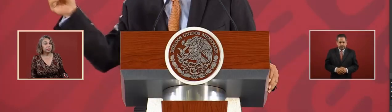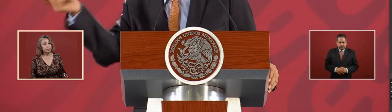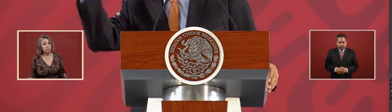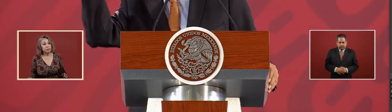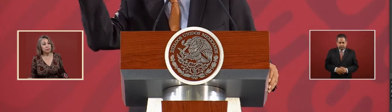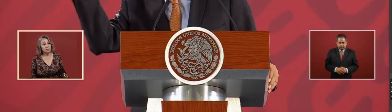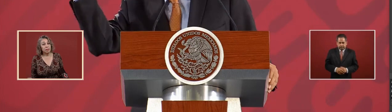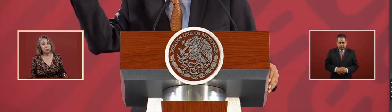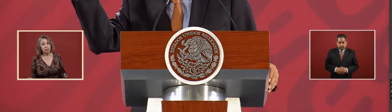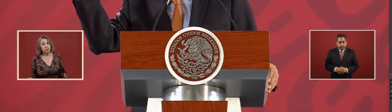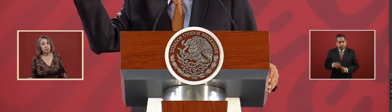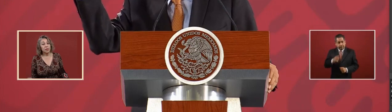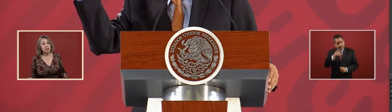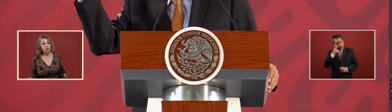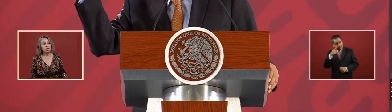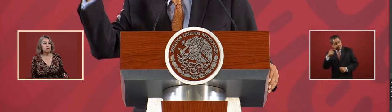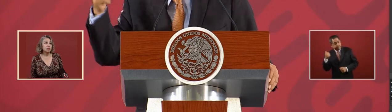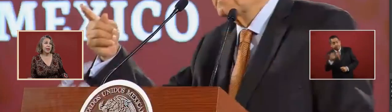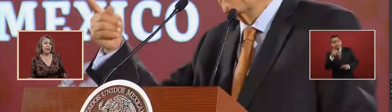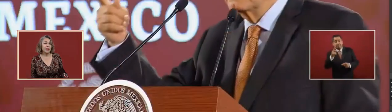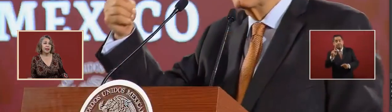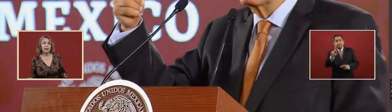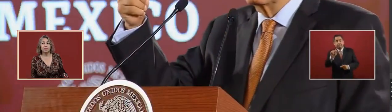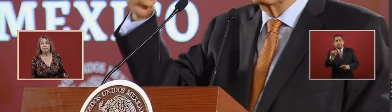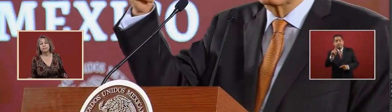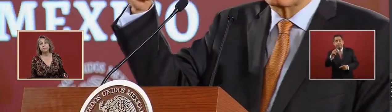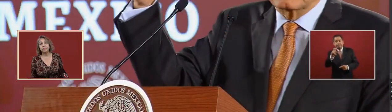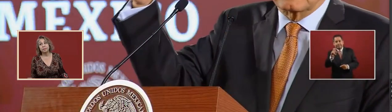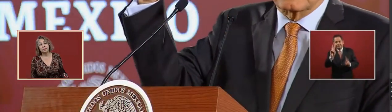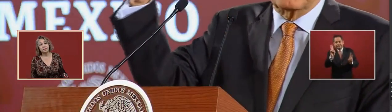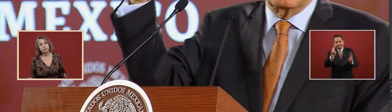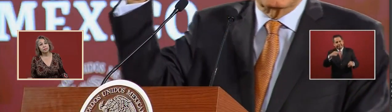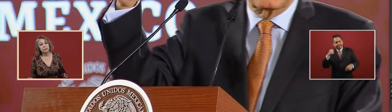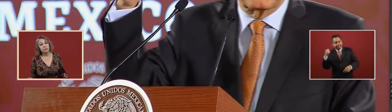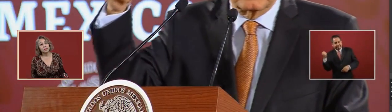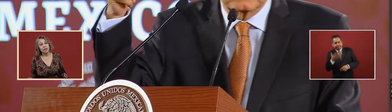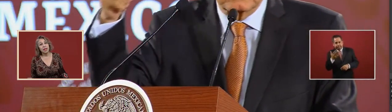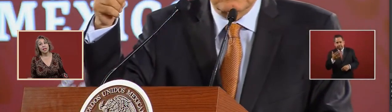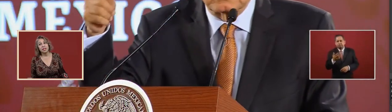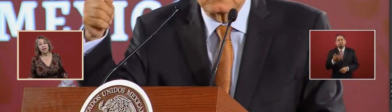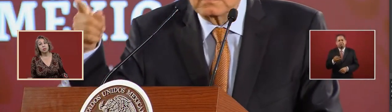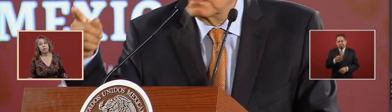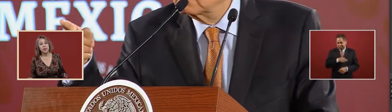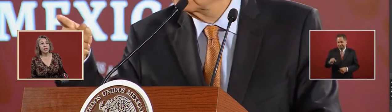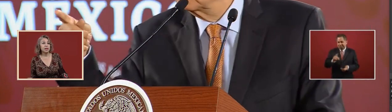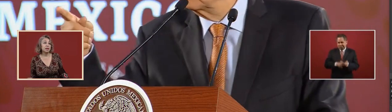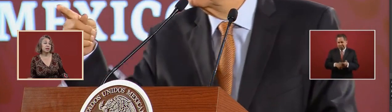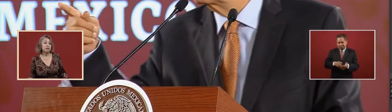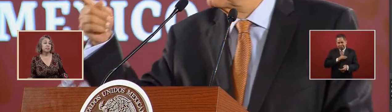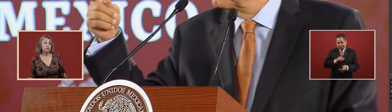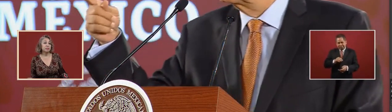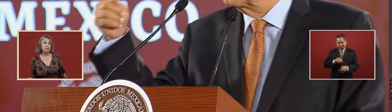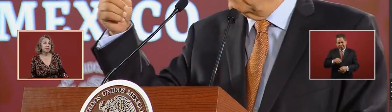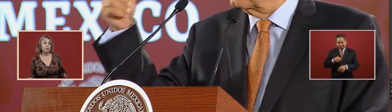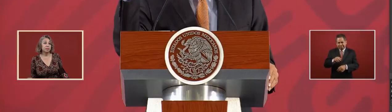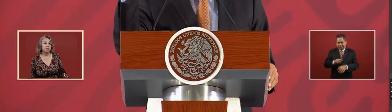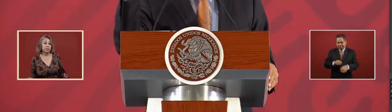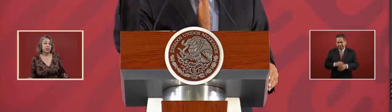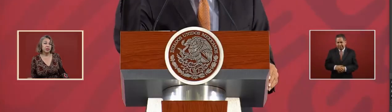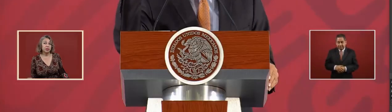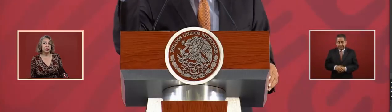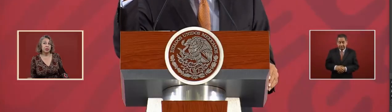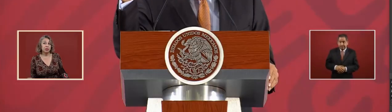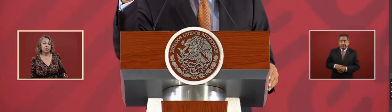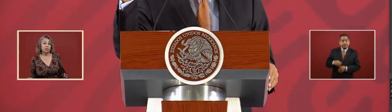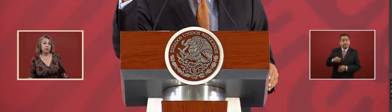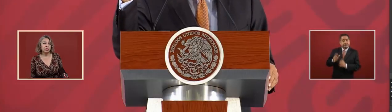irse a Palenque to go to Palenque ya está permitido. It is now permitted por la Real